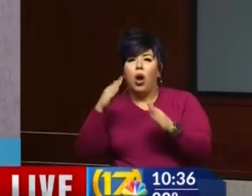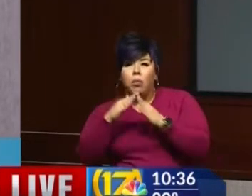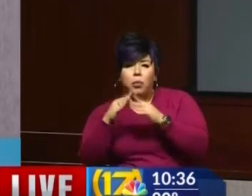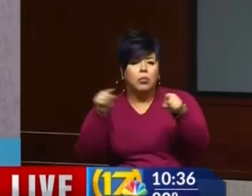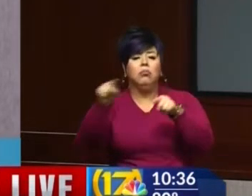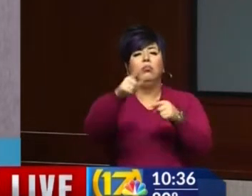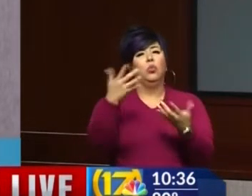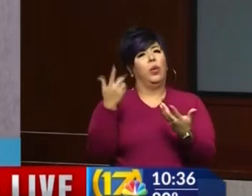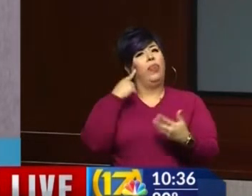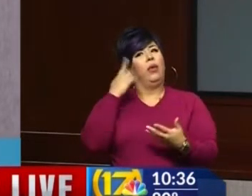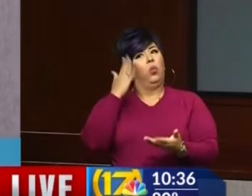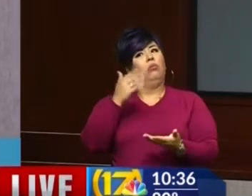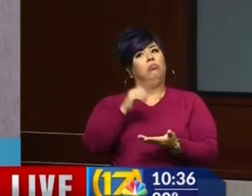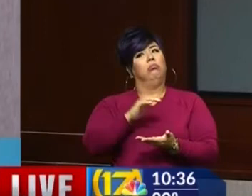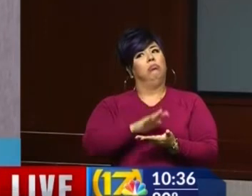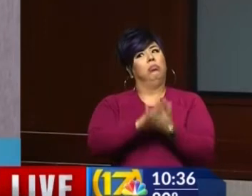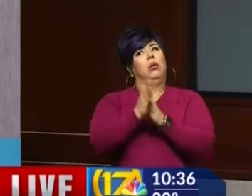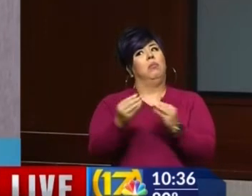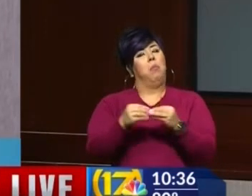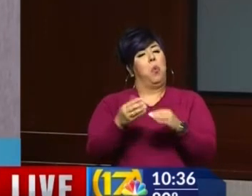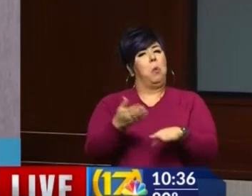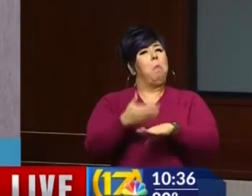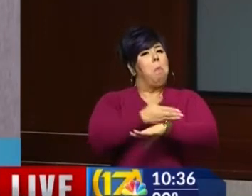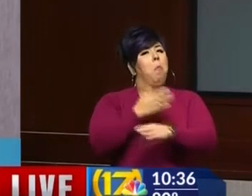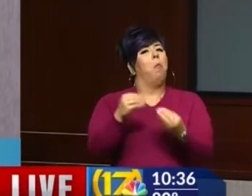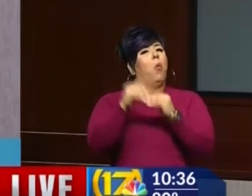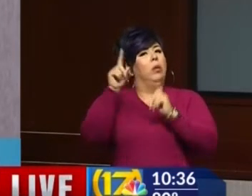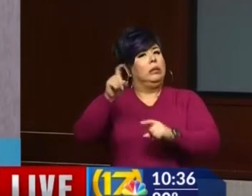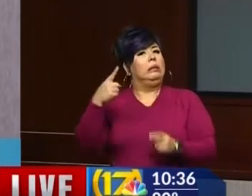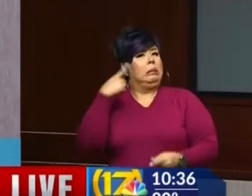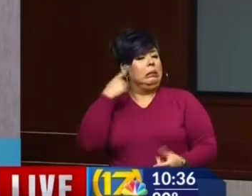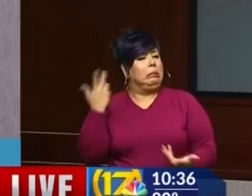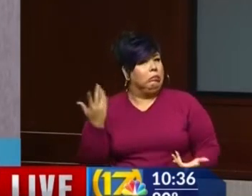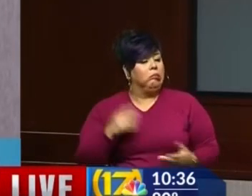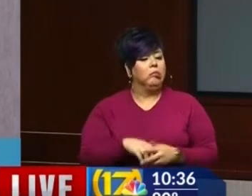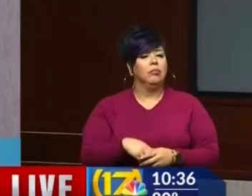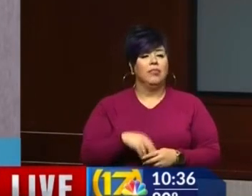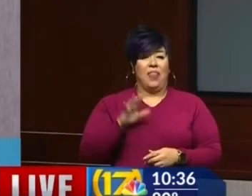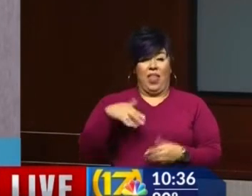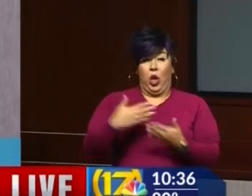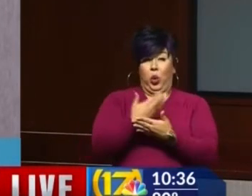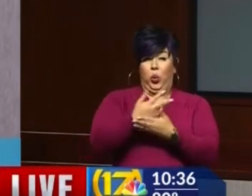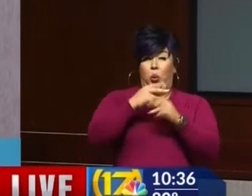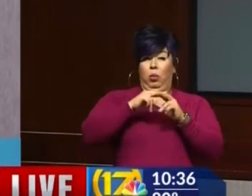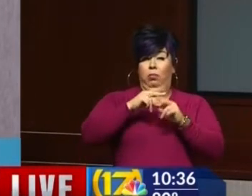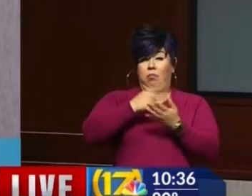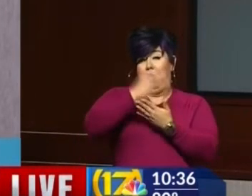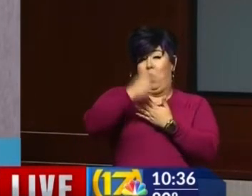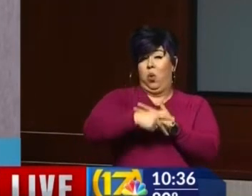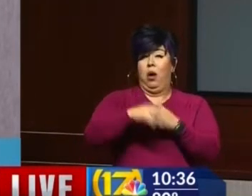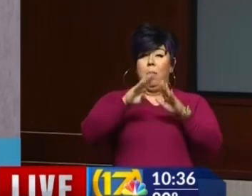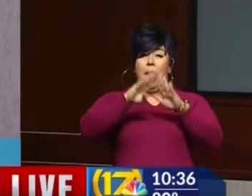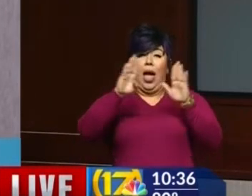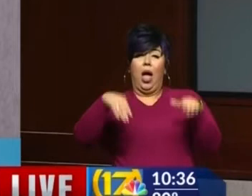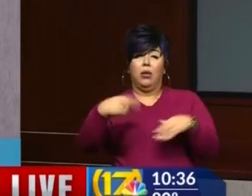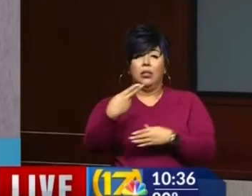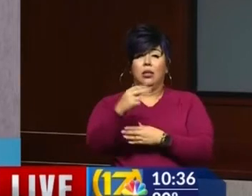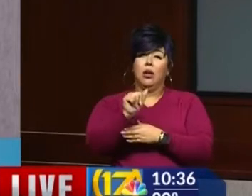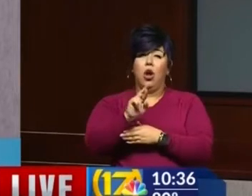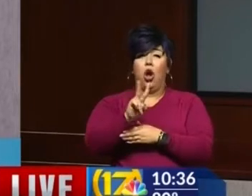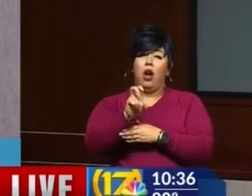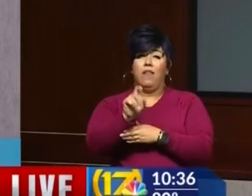significant role in increasing testing there. Obviously, our Housing to Harvest program is